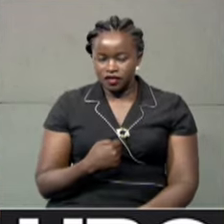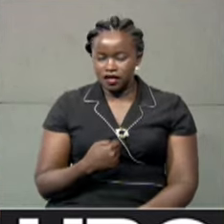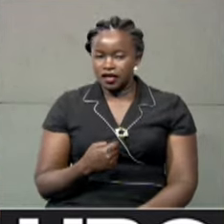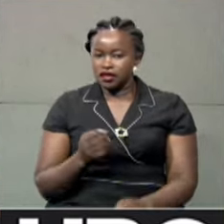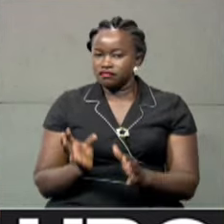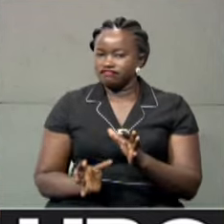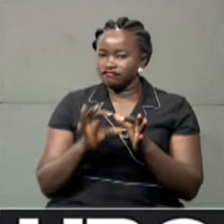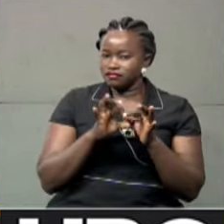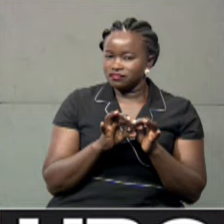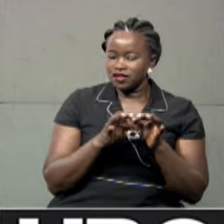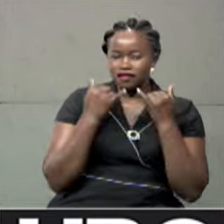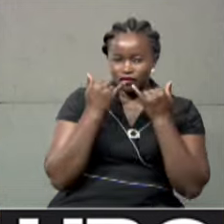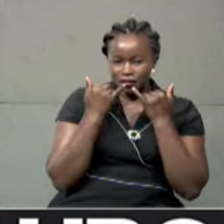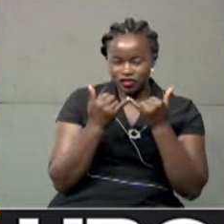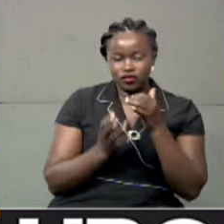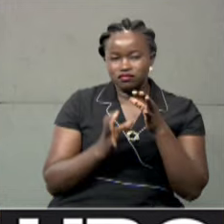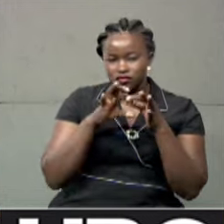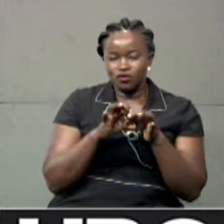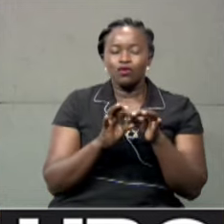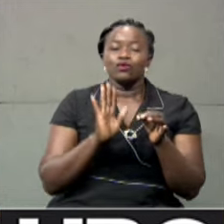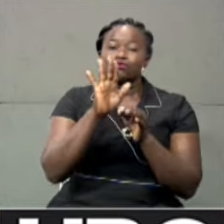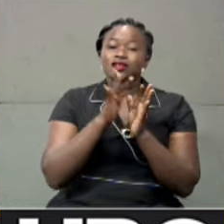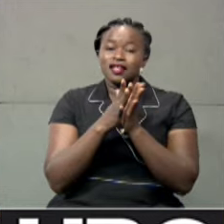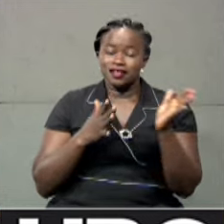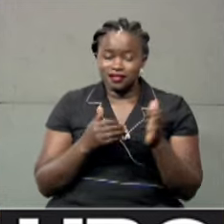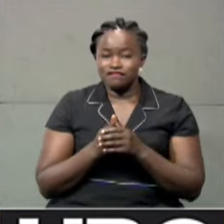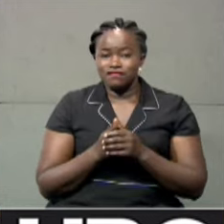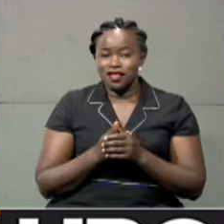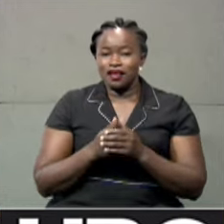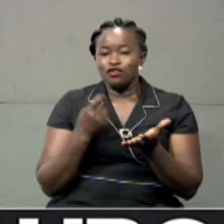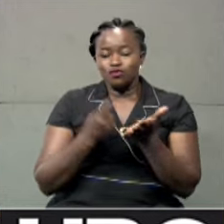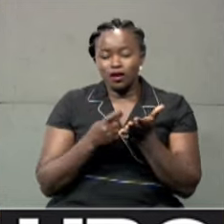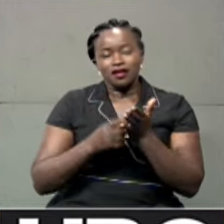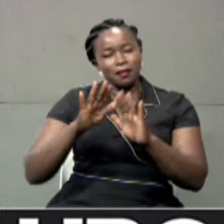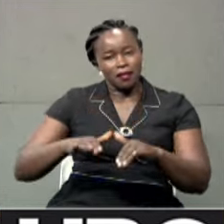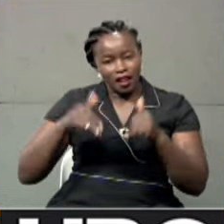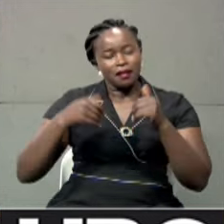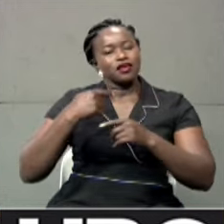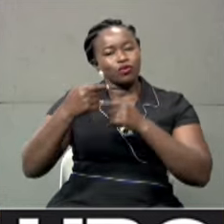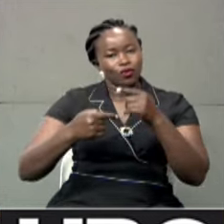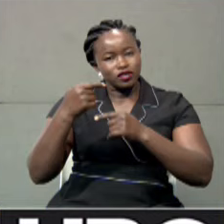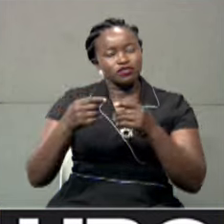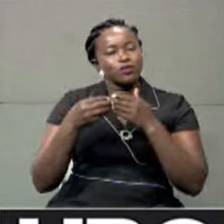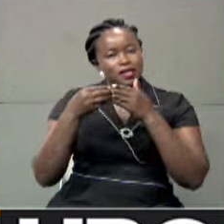Relatedly, Your Excellency, the Parliament of Uganda continues to play a crucial